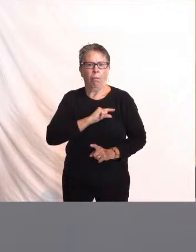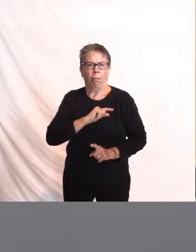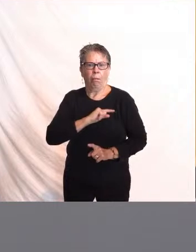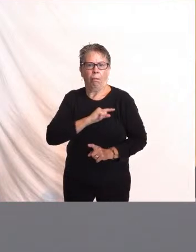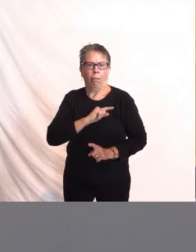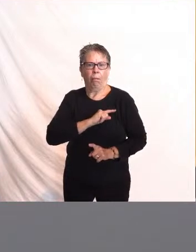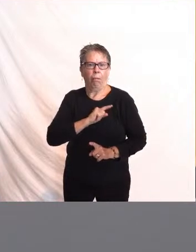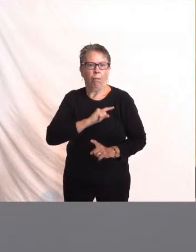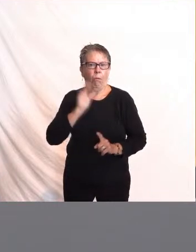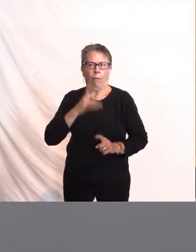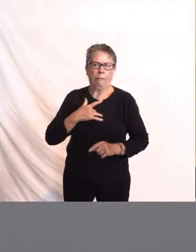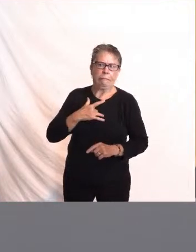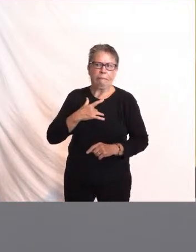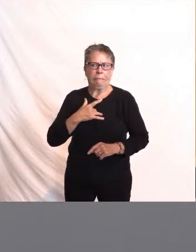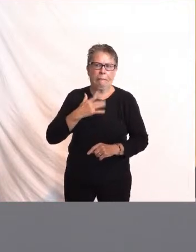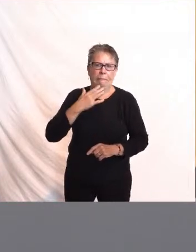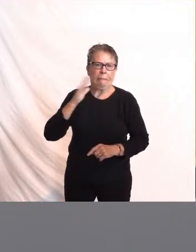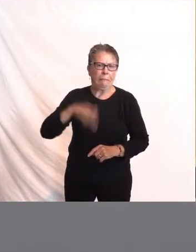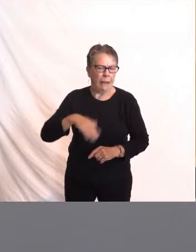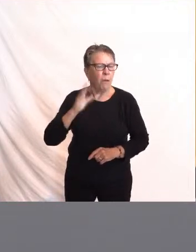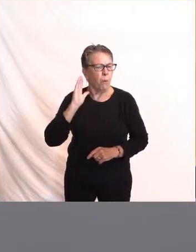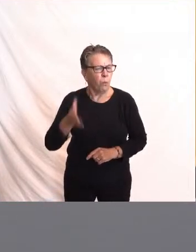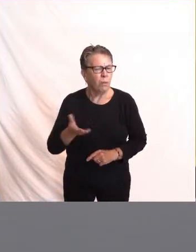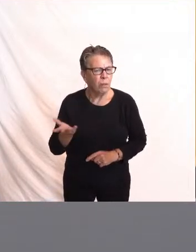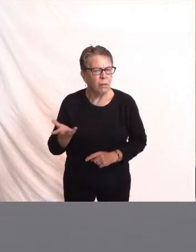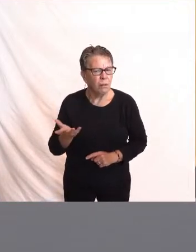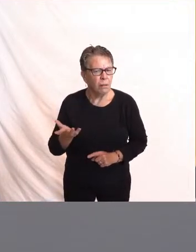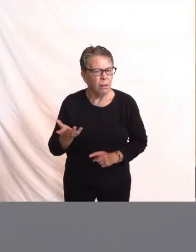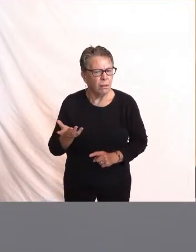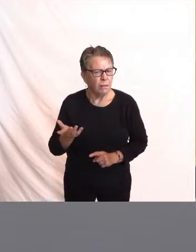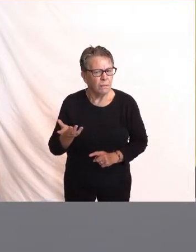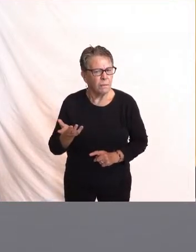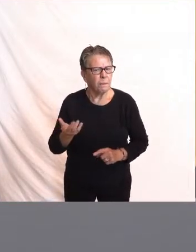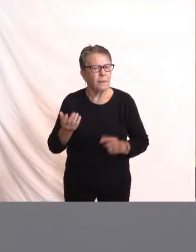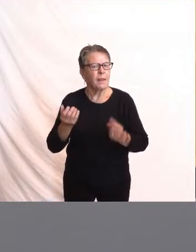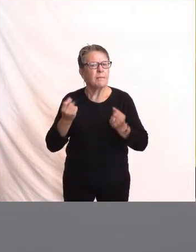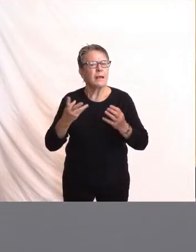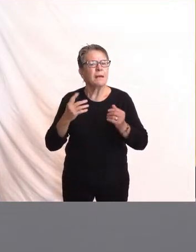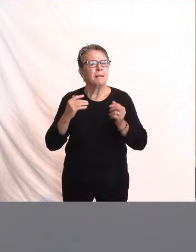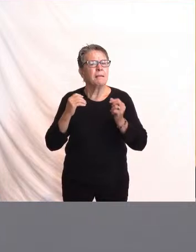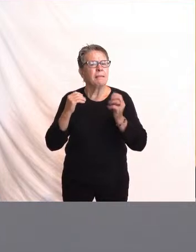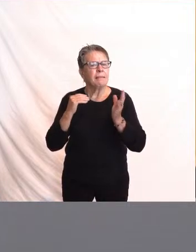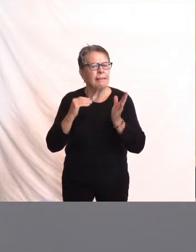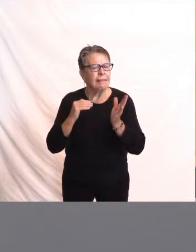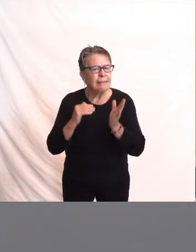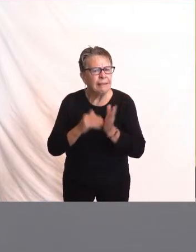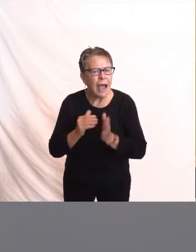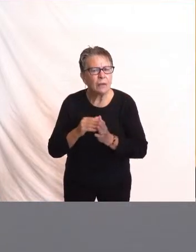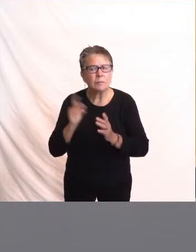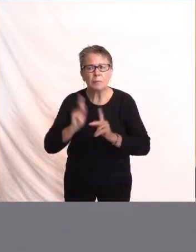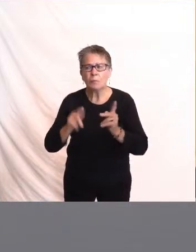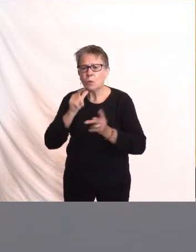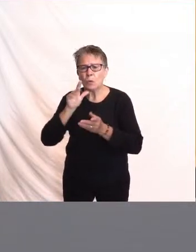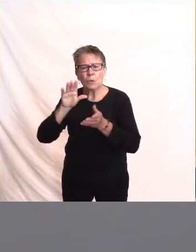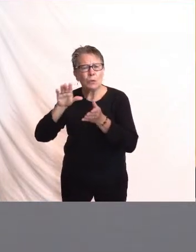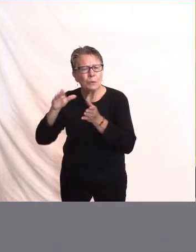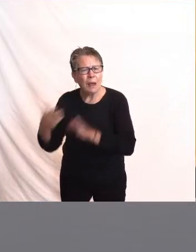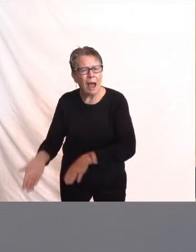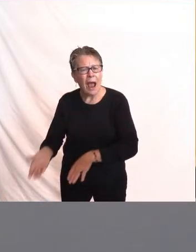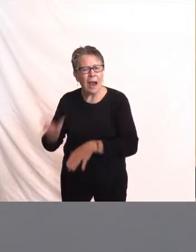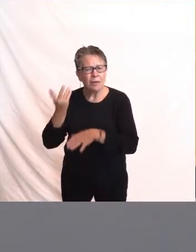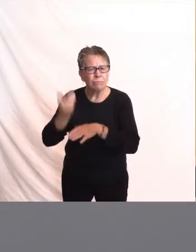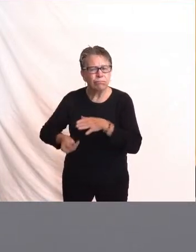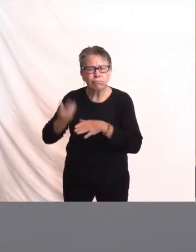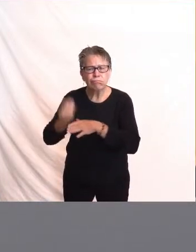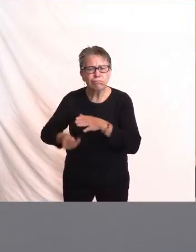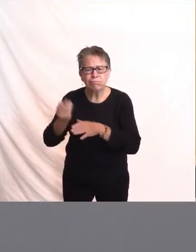talked about today, every one of the thousands of people who've died in New Jersey have been infected by somebody else. Not one of those persons was trying to do it